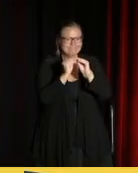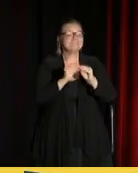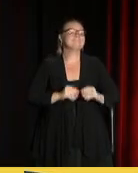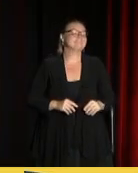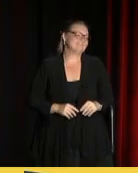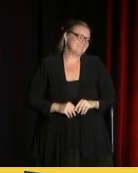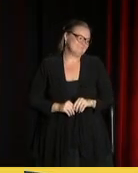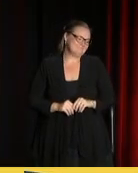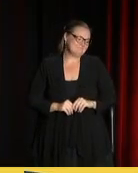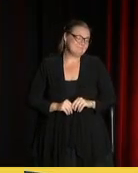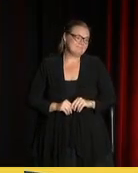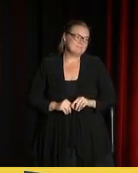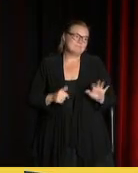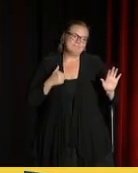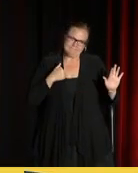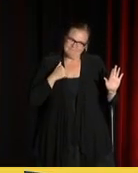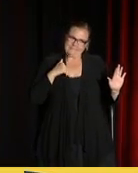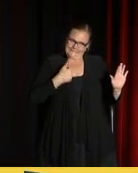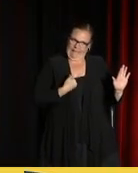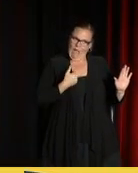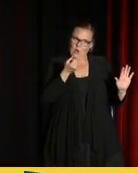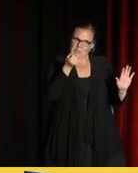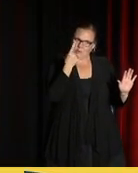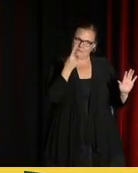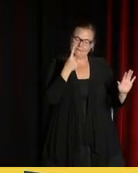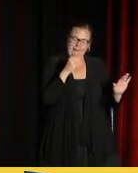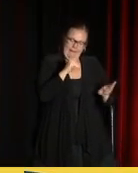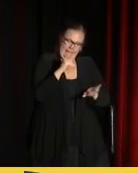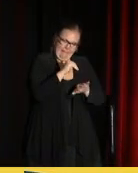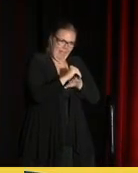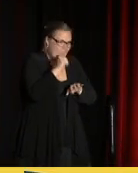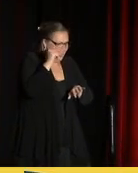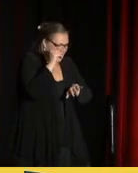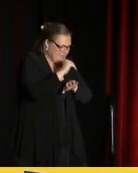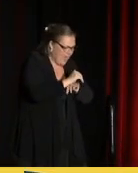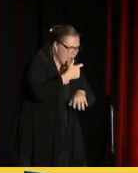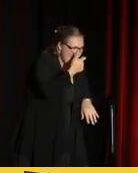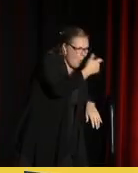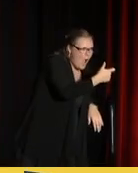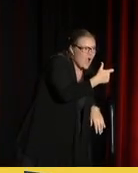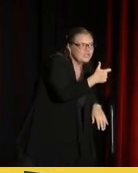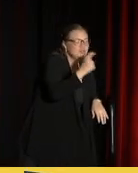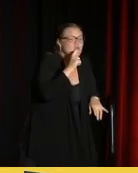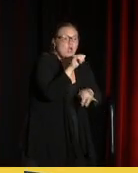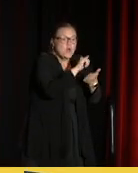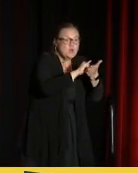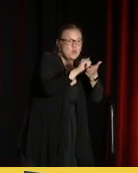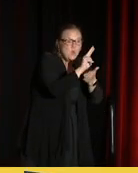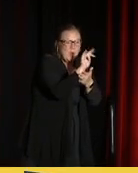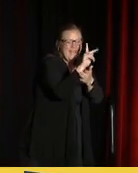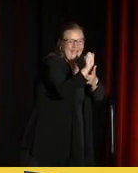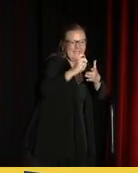I'm a little tired because I stayed up late watching the New York Knicks win the NBA title.